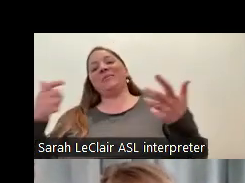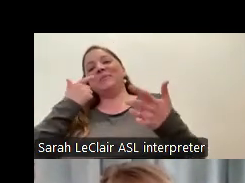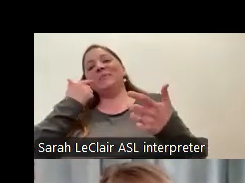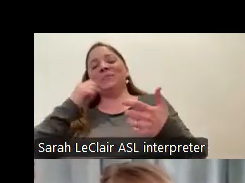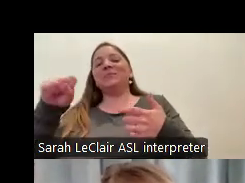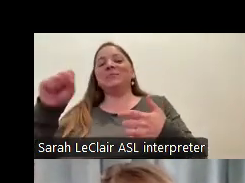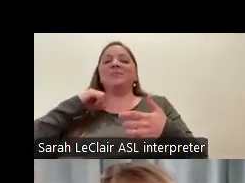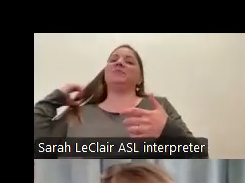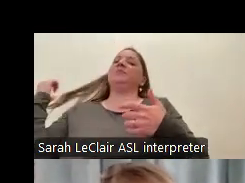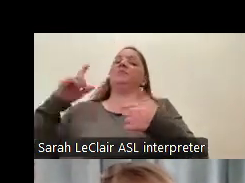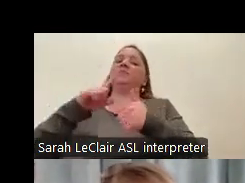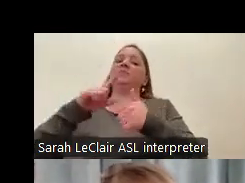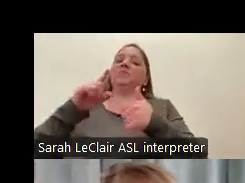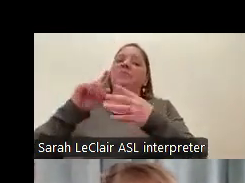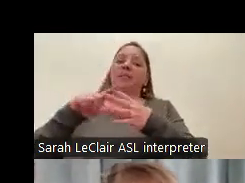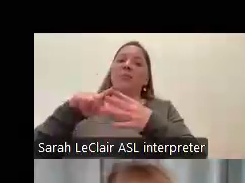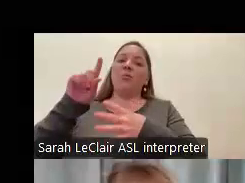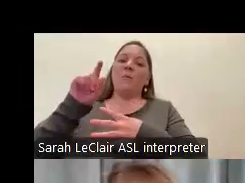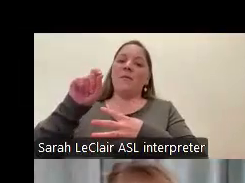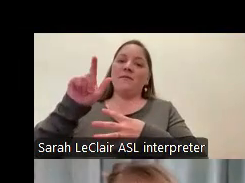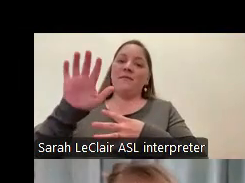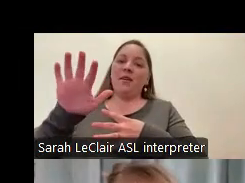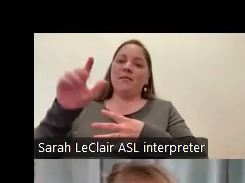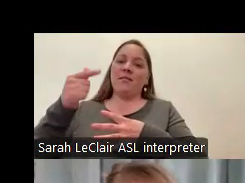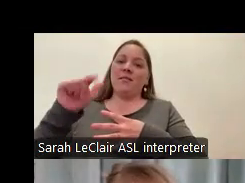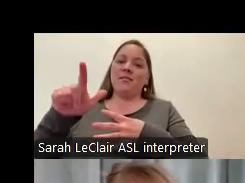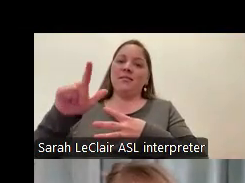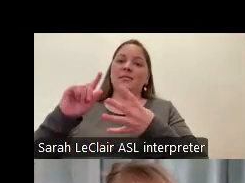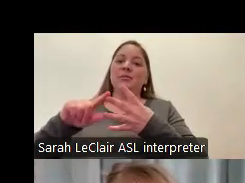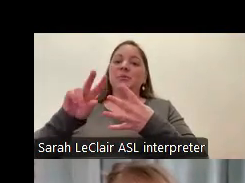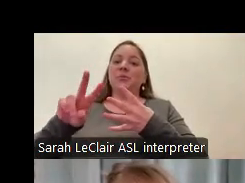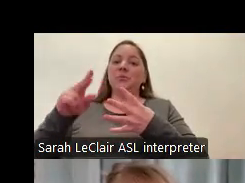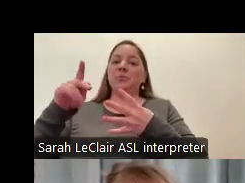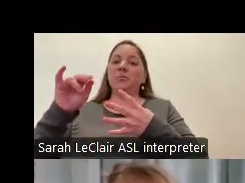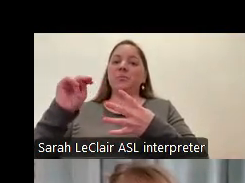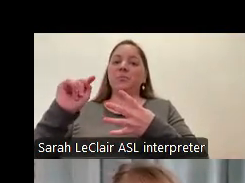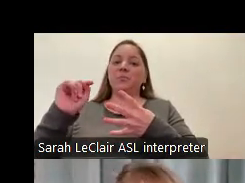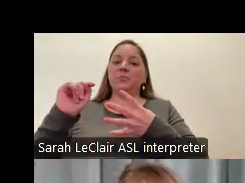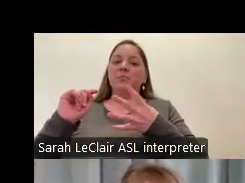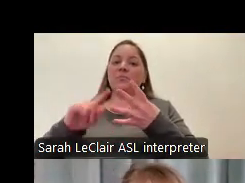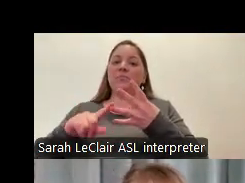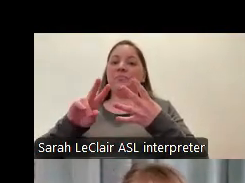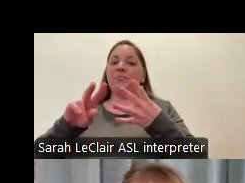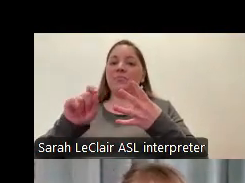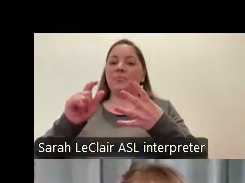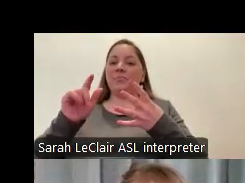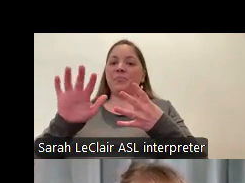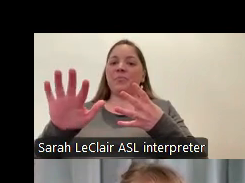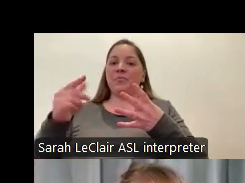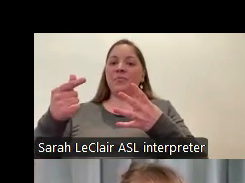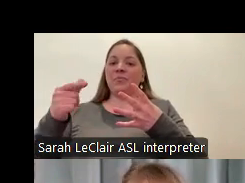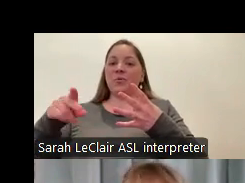the guesses are 1.5 gallons per minute, 2 pints, 2.5